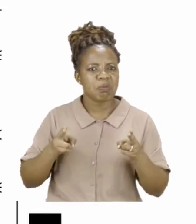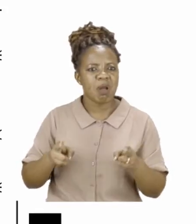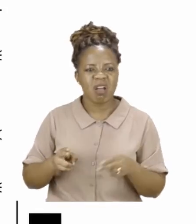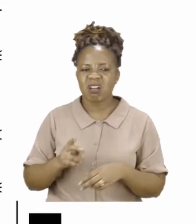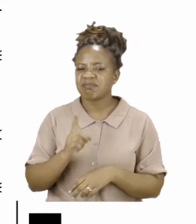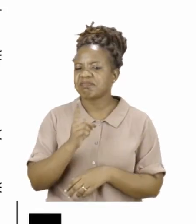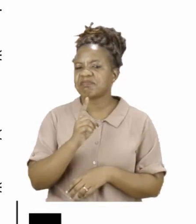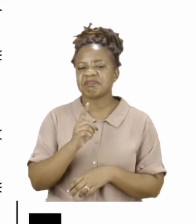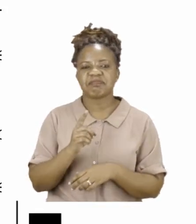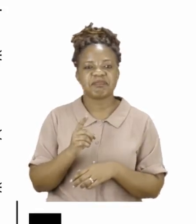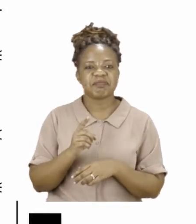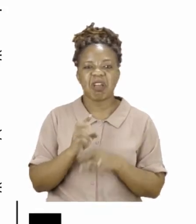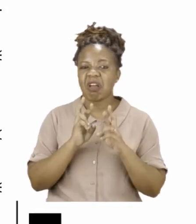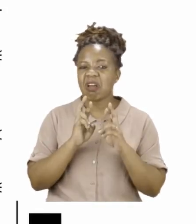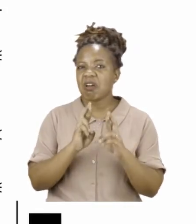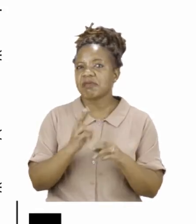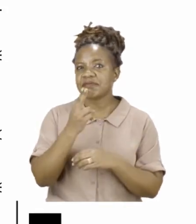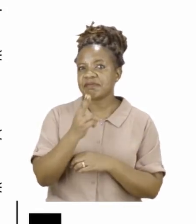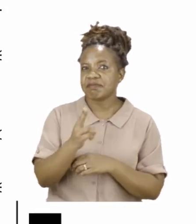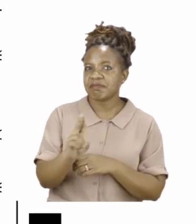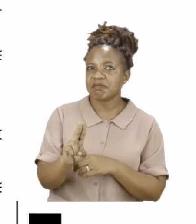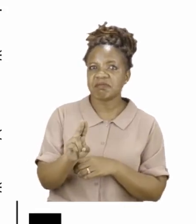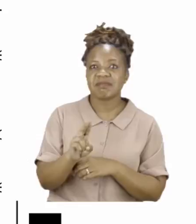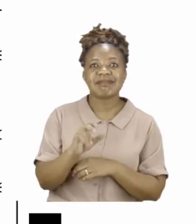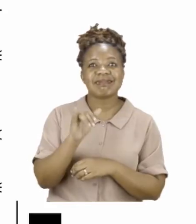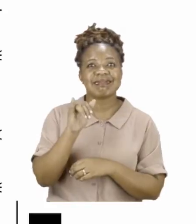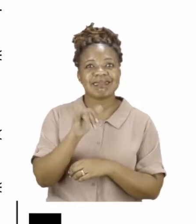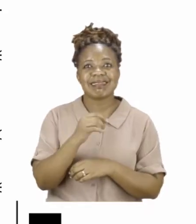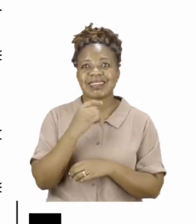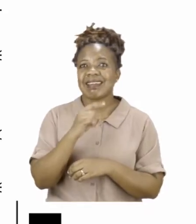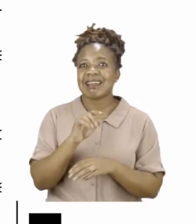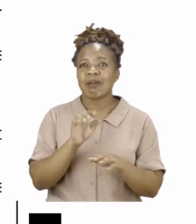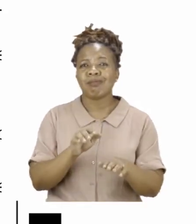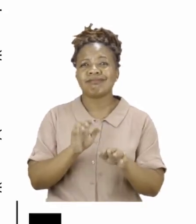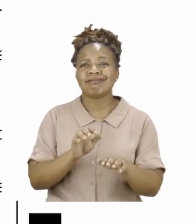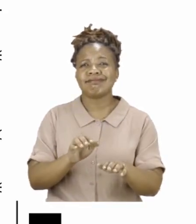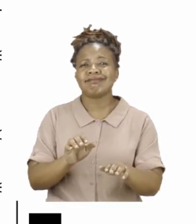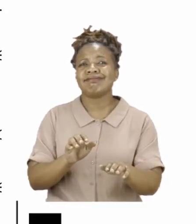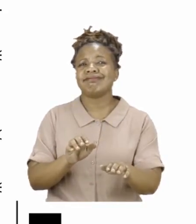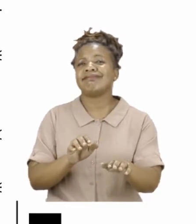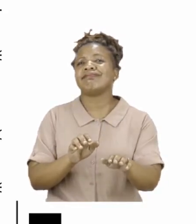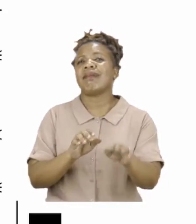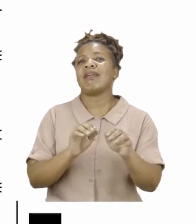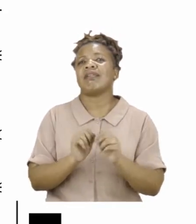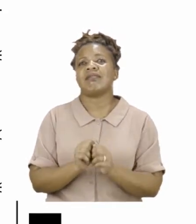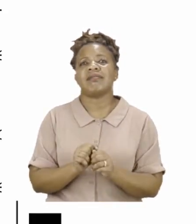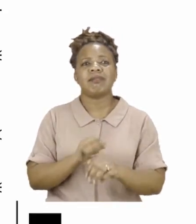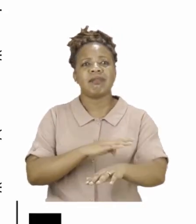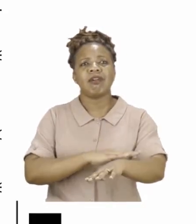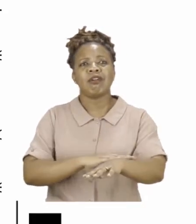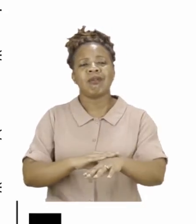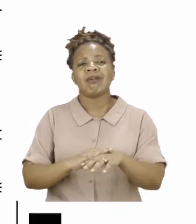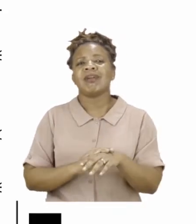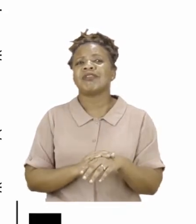a bumpy ride and it would take a whole day to get there.